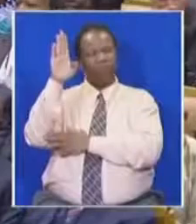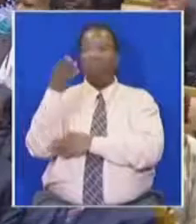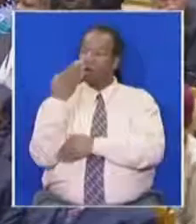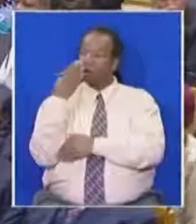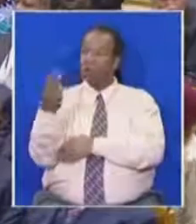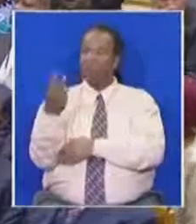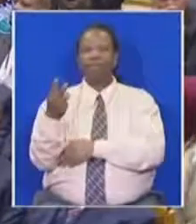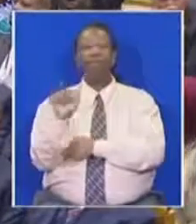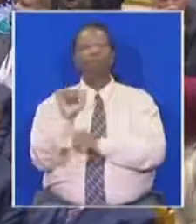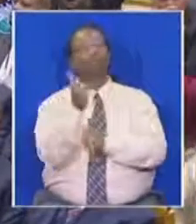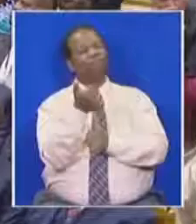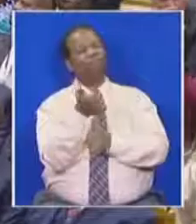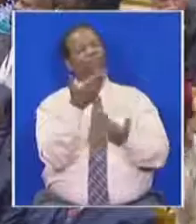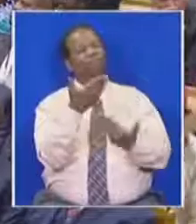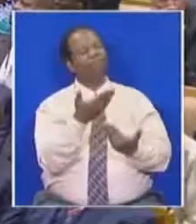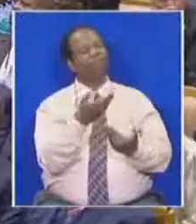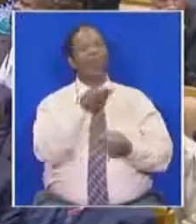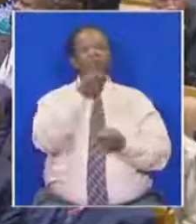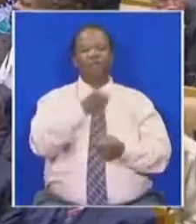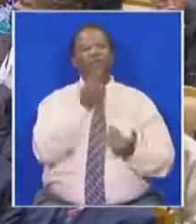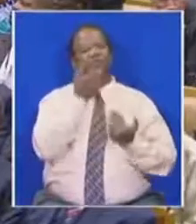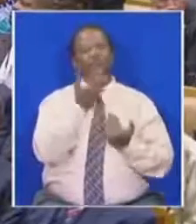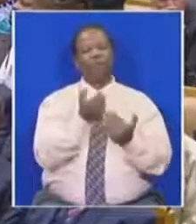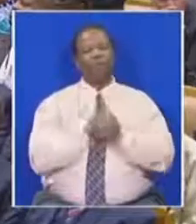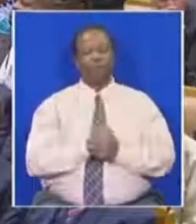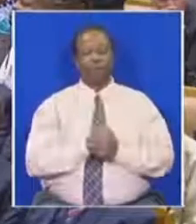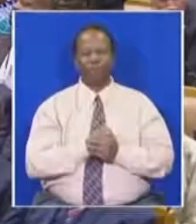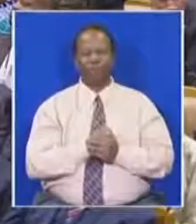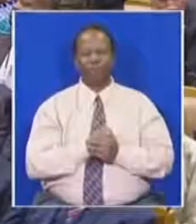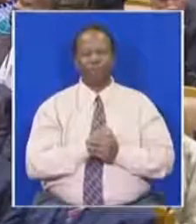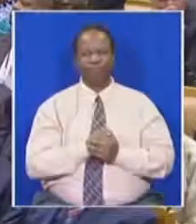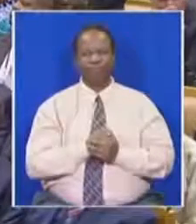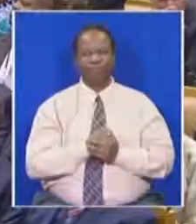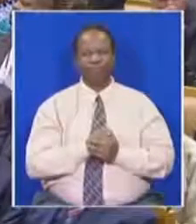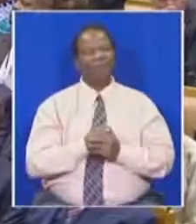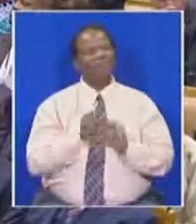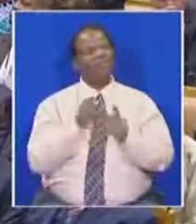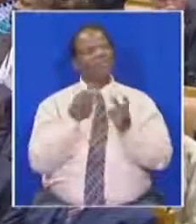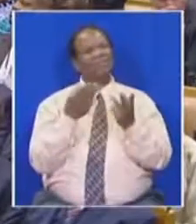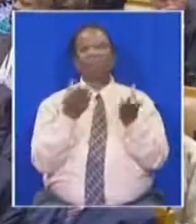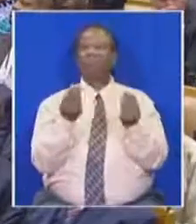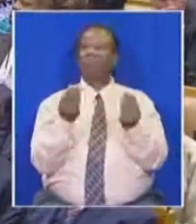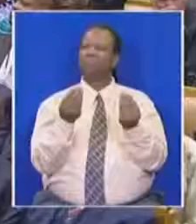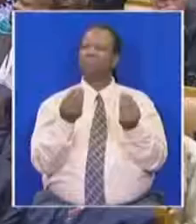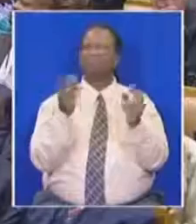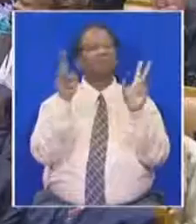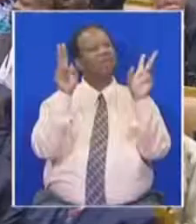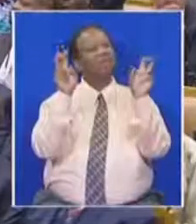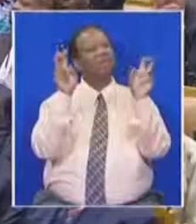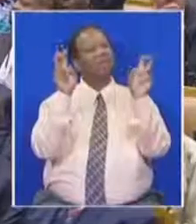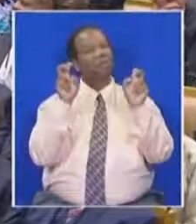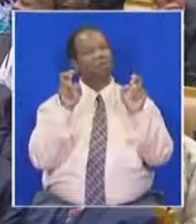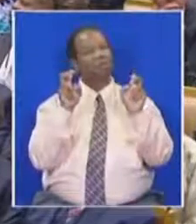Thank you very much, Speaker. We are raising a simple matter that this cable